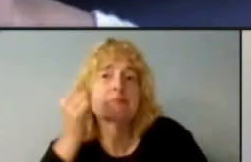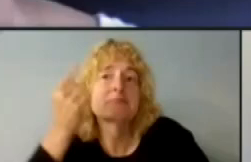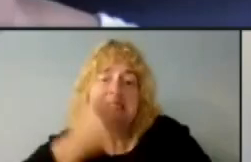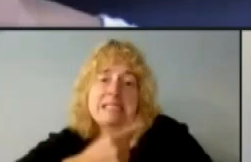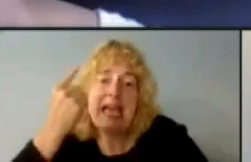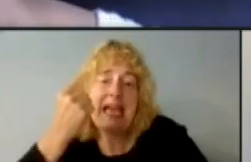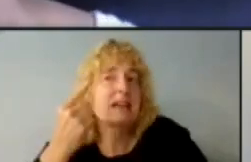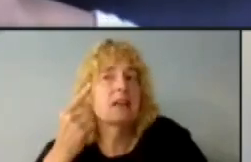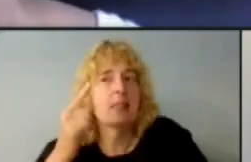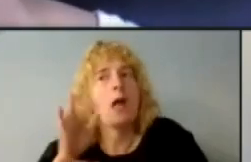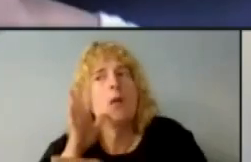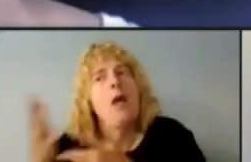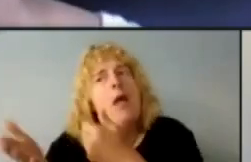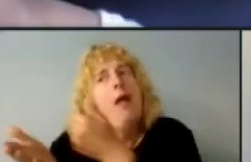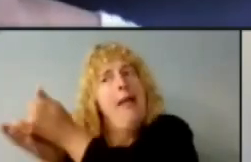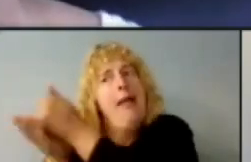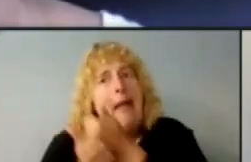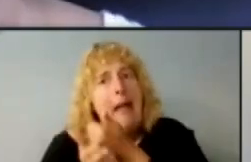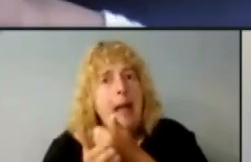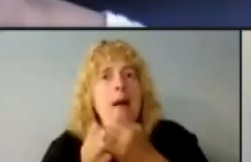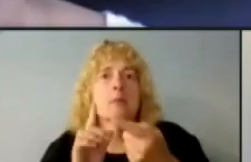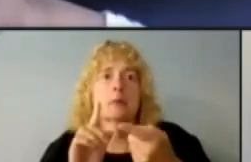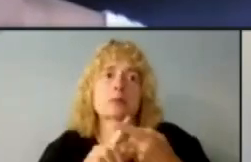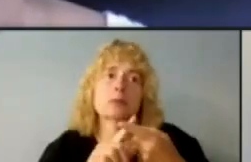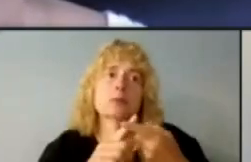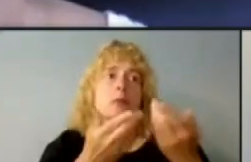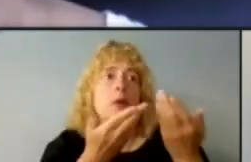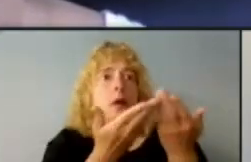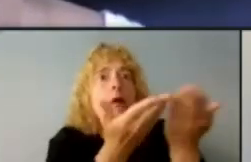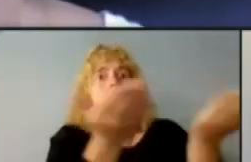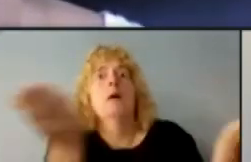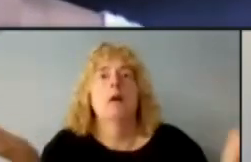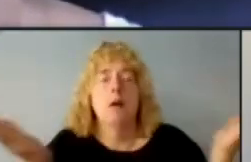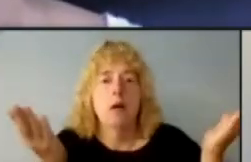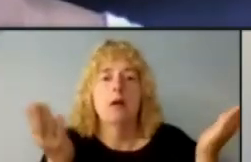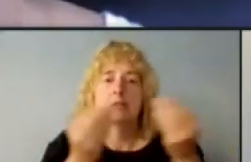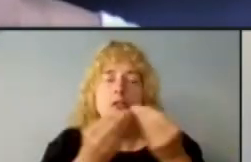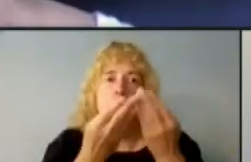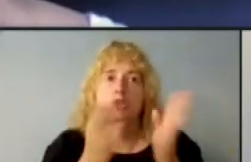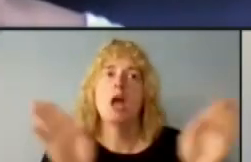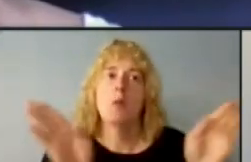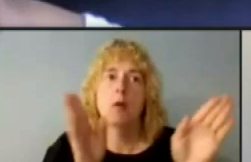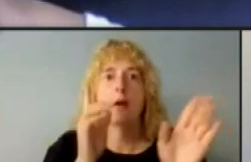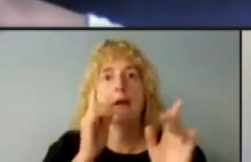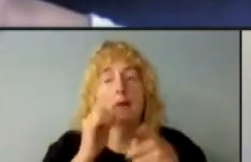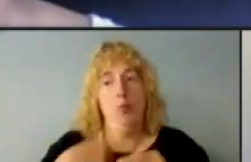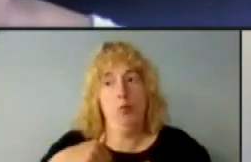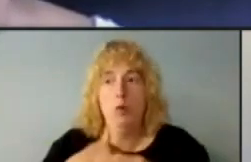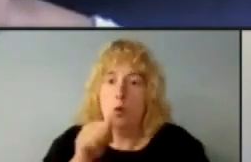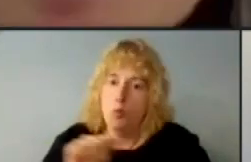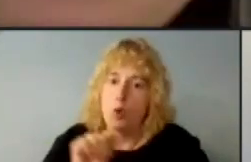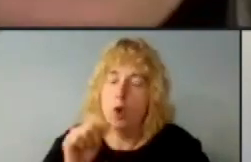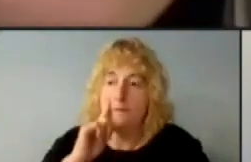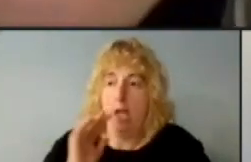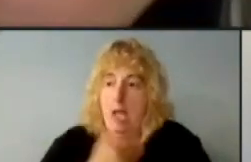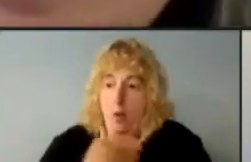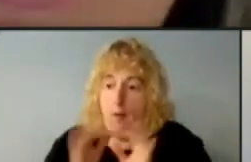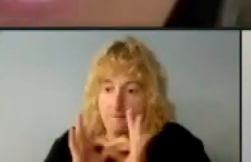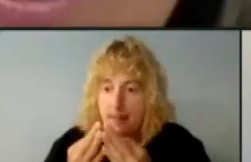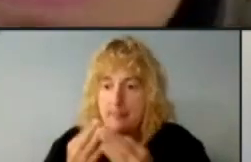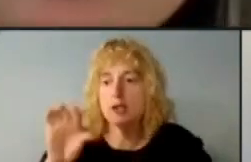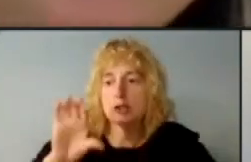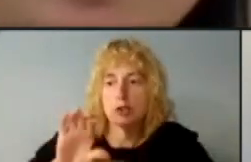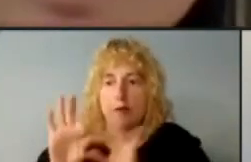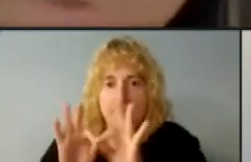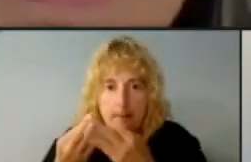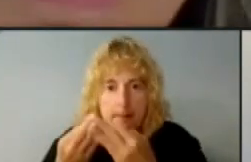And we're working with people to do that from our own family and church family. Thank you, Dr. Fuller. Thank